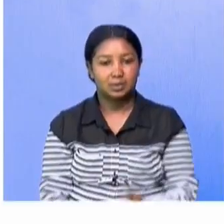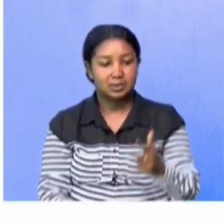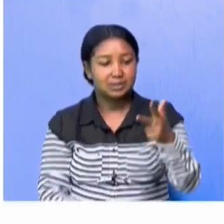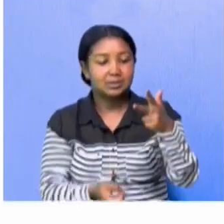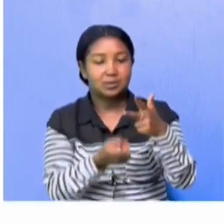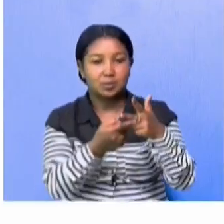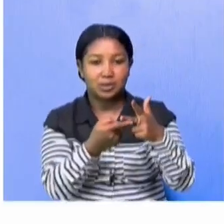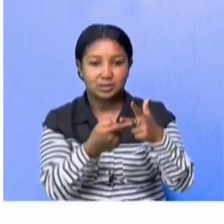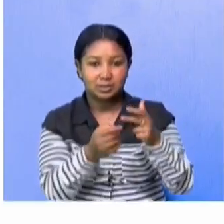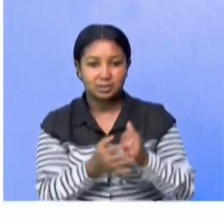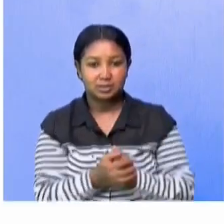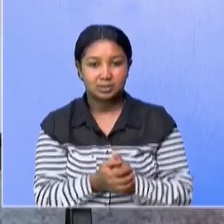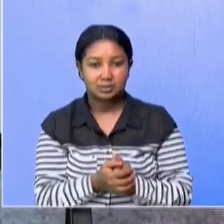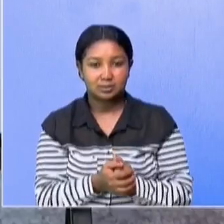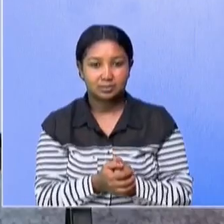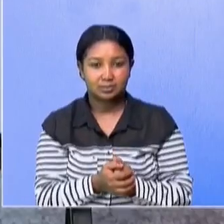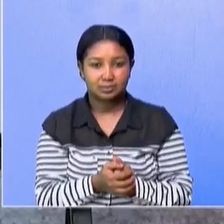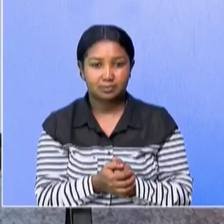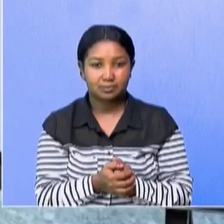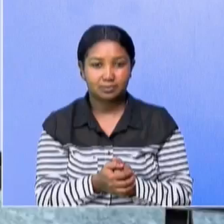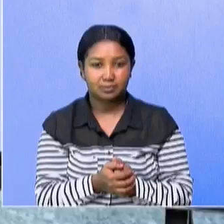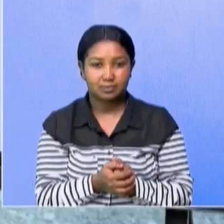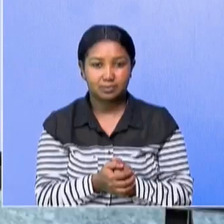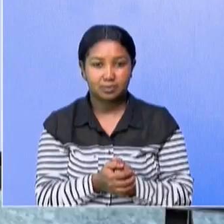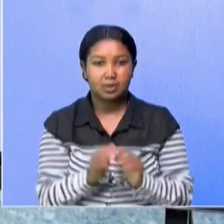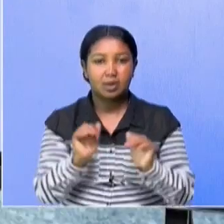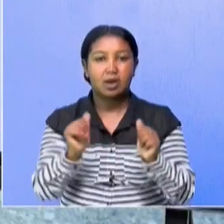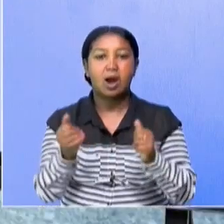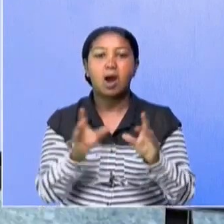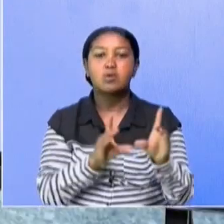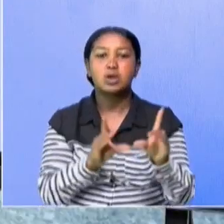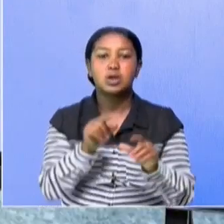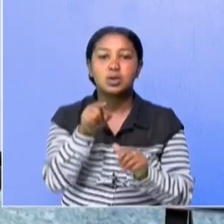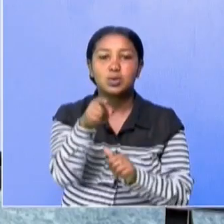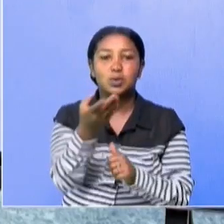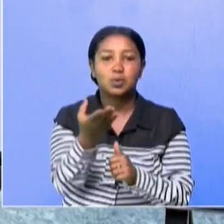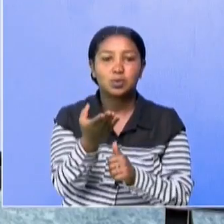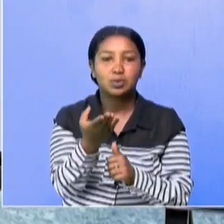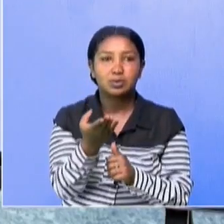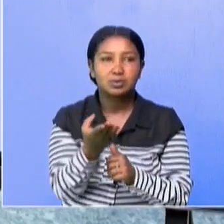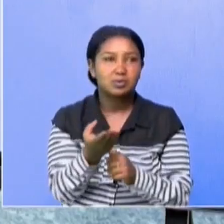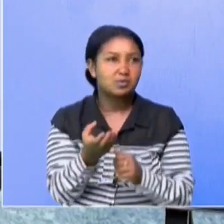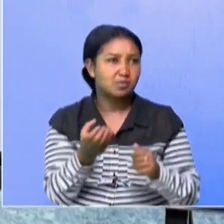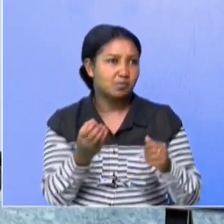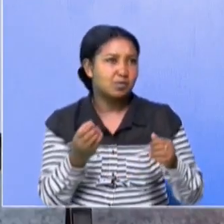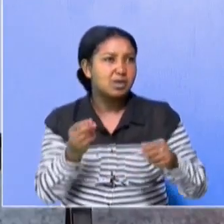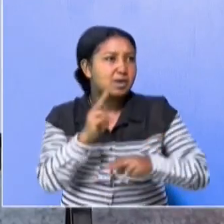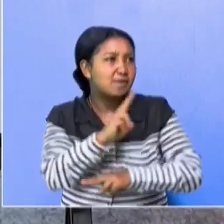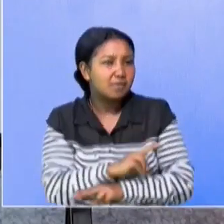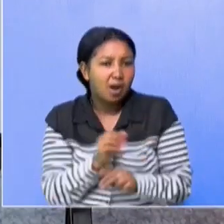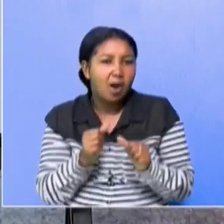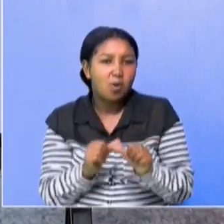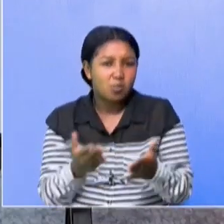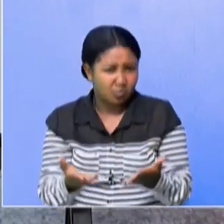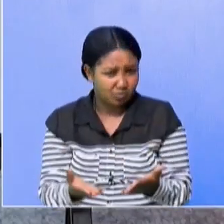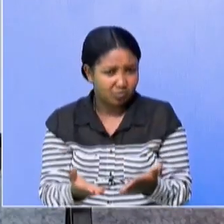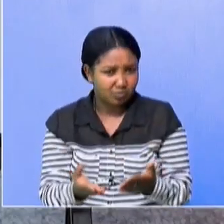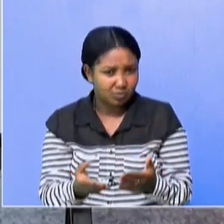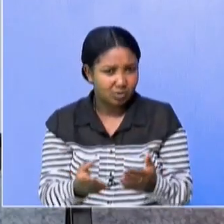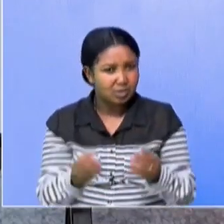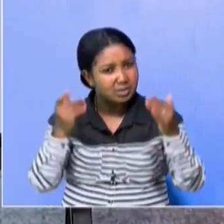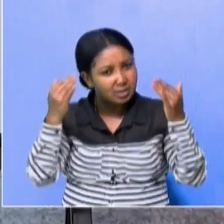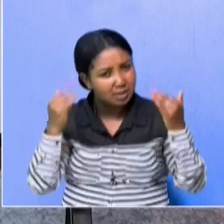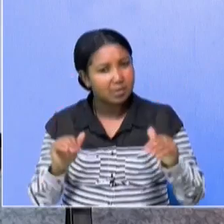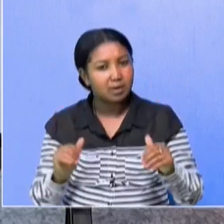on, let me tell you that. Many thanks. How did you spend your vacation? How did you spend your